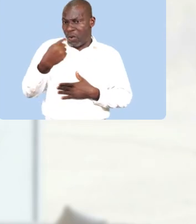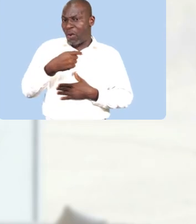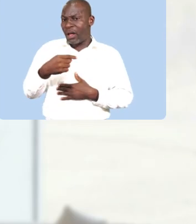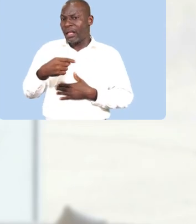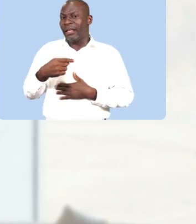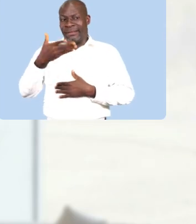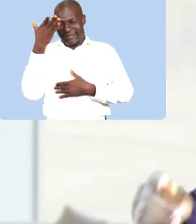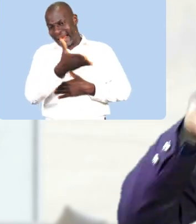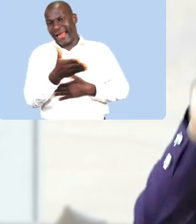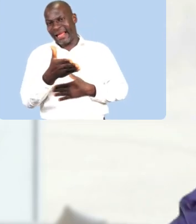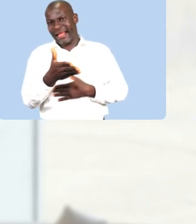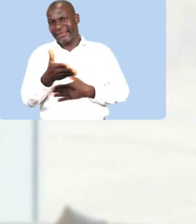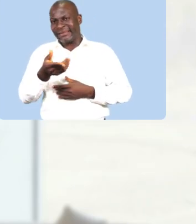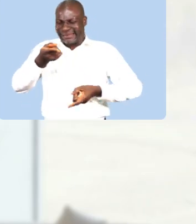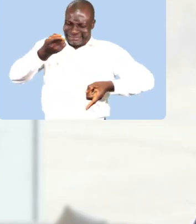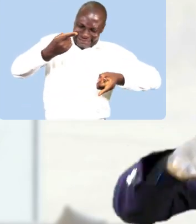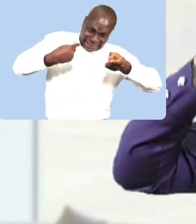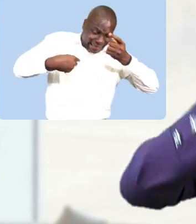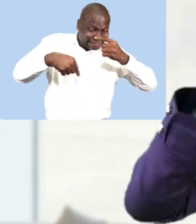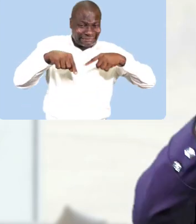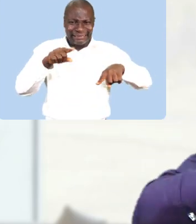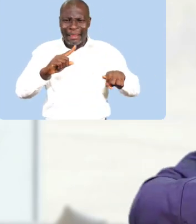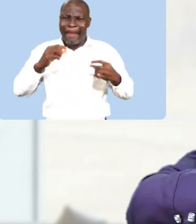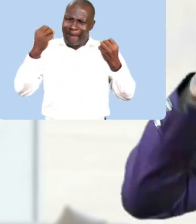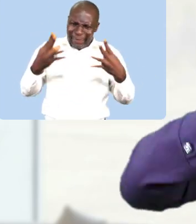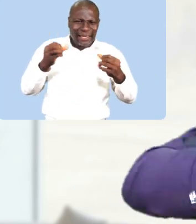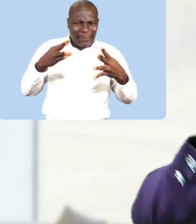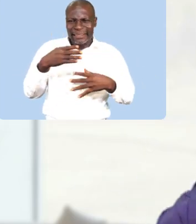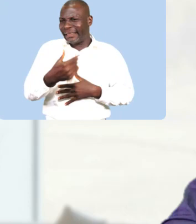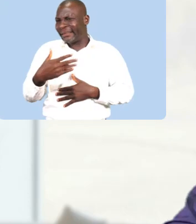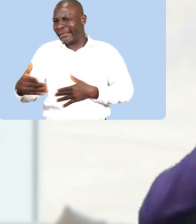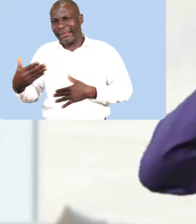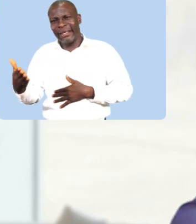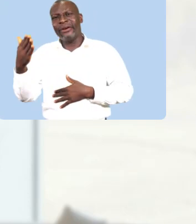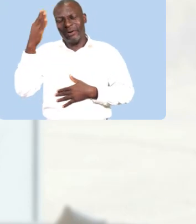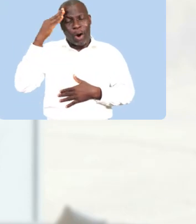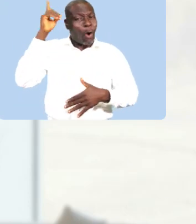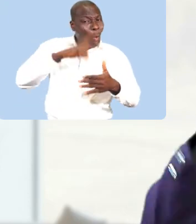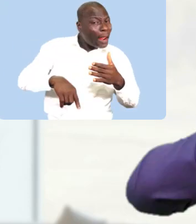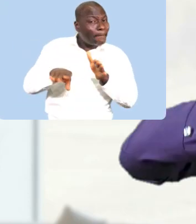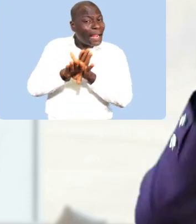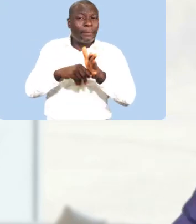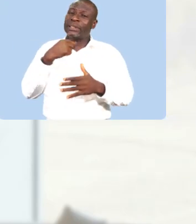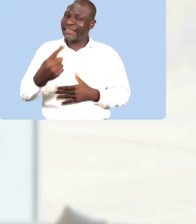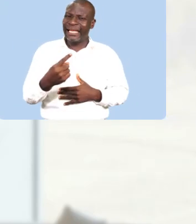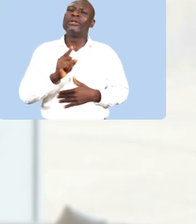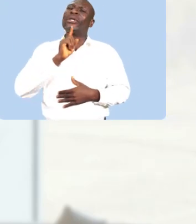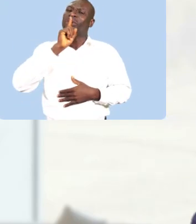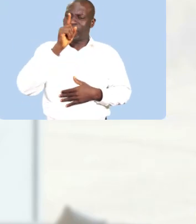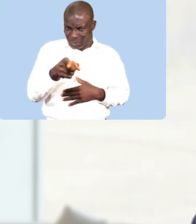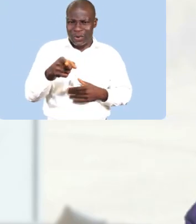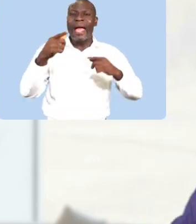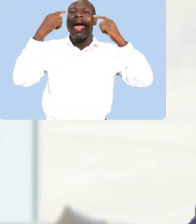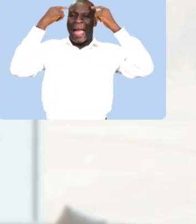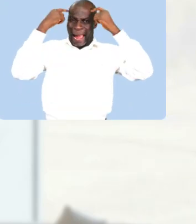Scientifically, archaeologically. Bibia dia dance say sa asem na bible e kan e true sa asem bi see e